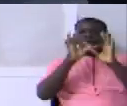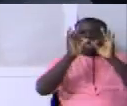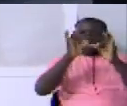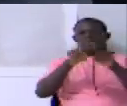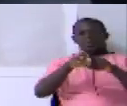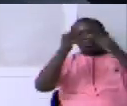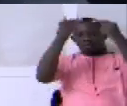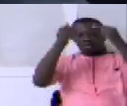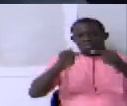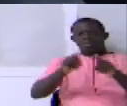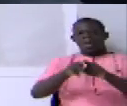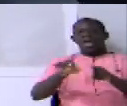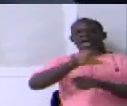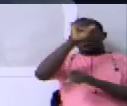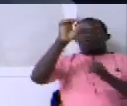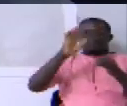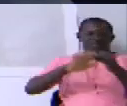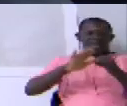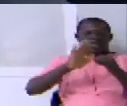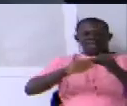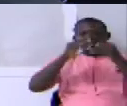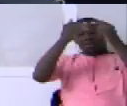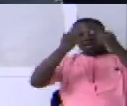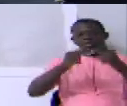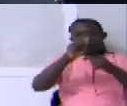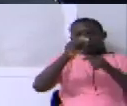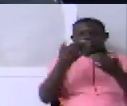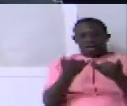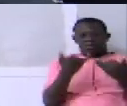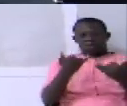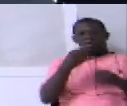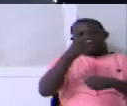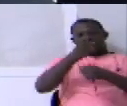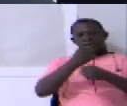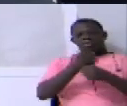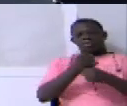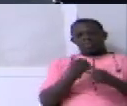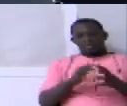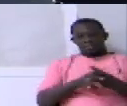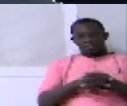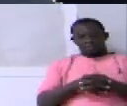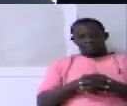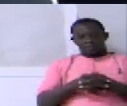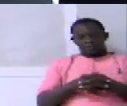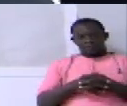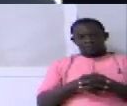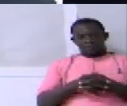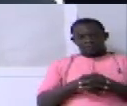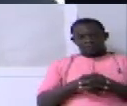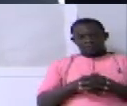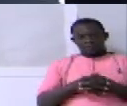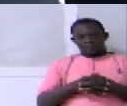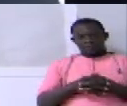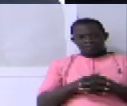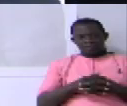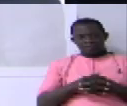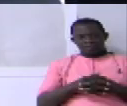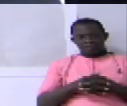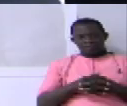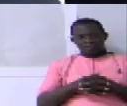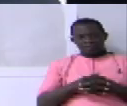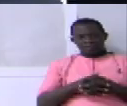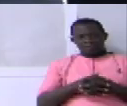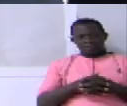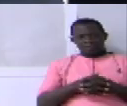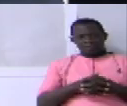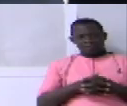testimony and the concluding remarks that you've just made. Inumbara bake Mr. Tamba ila sede yaro kang aning inata ila